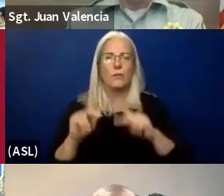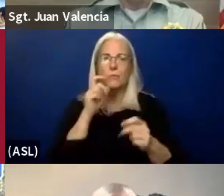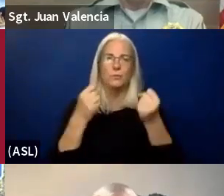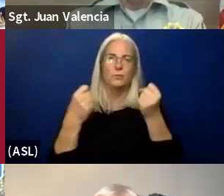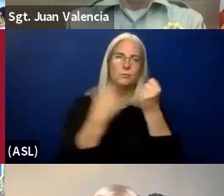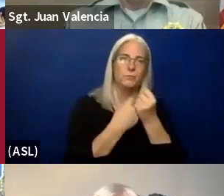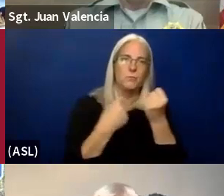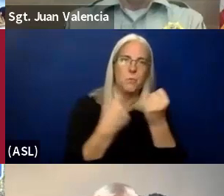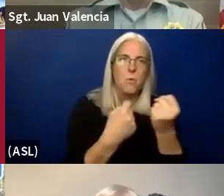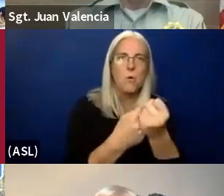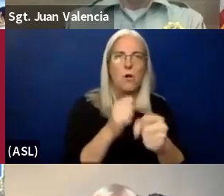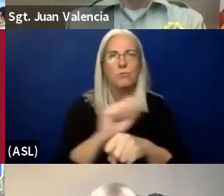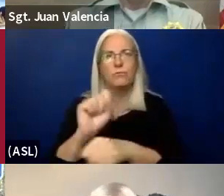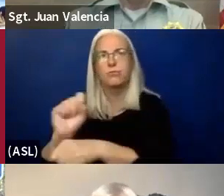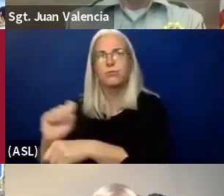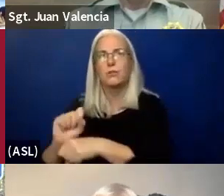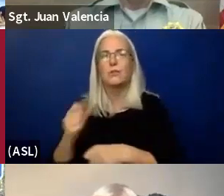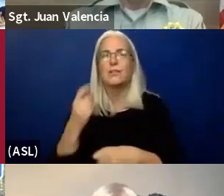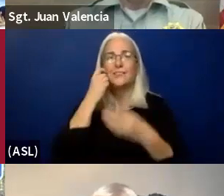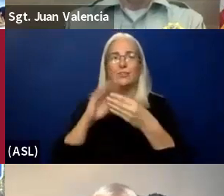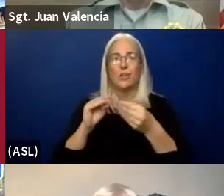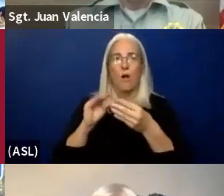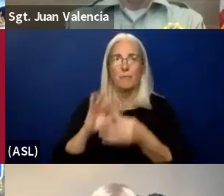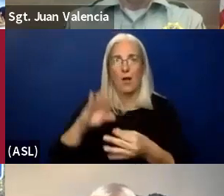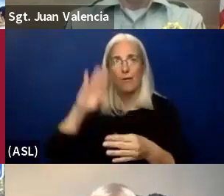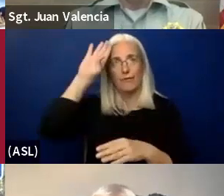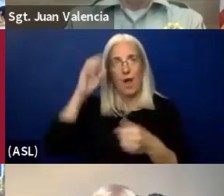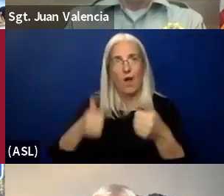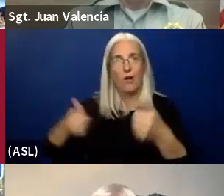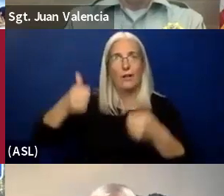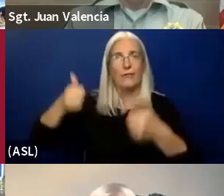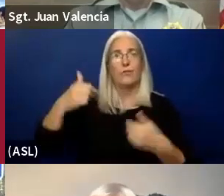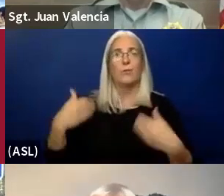So thanks for everything that's gotten us this far, Chief.